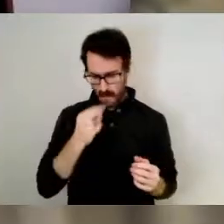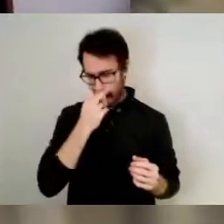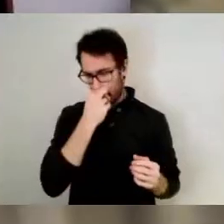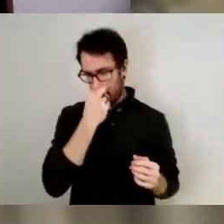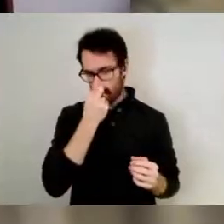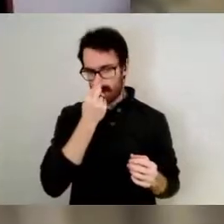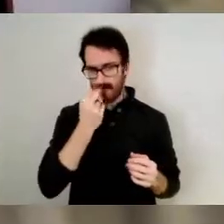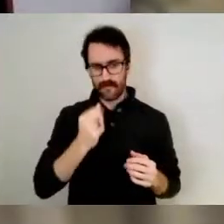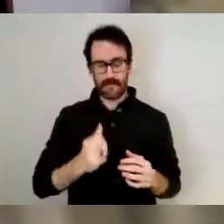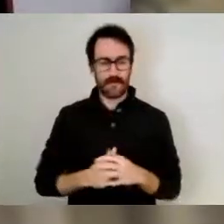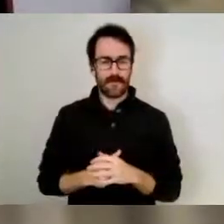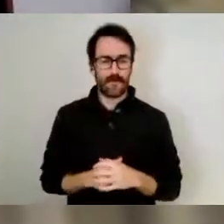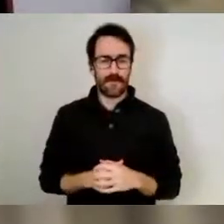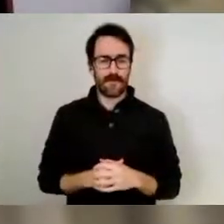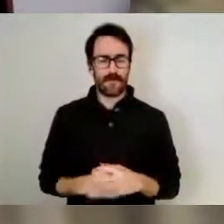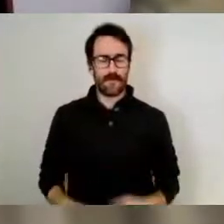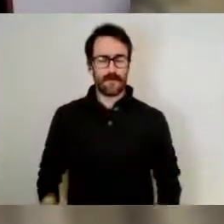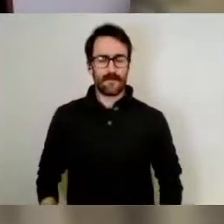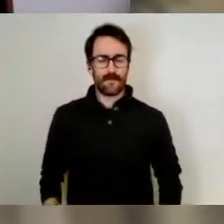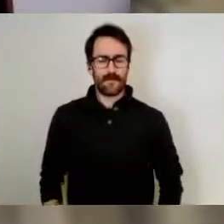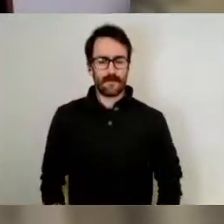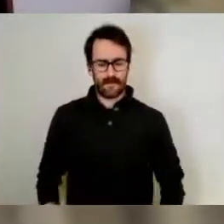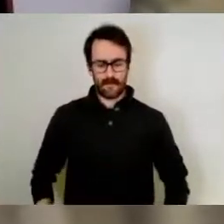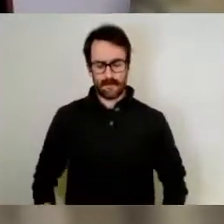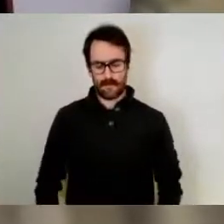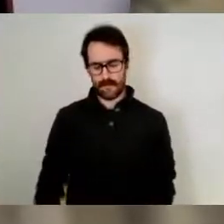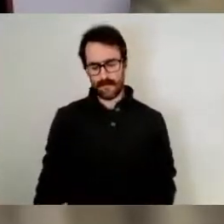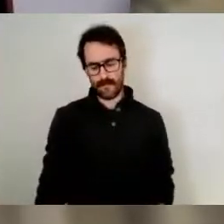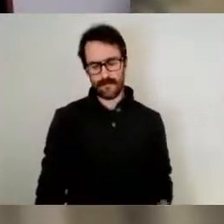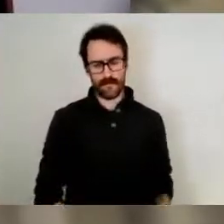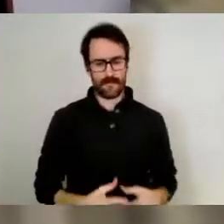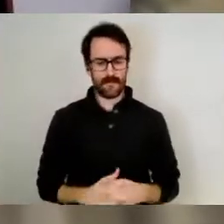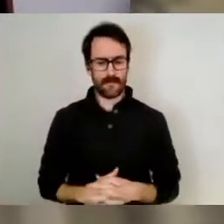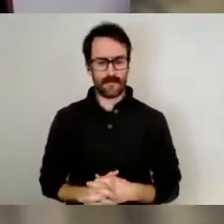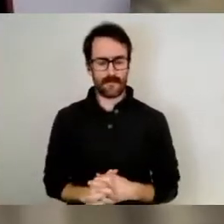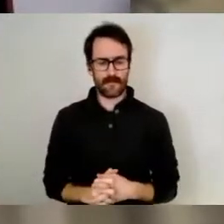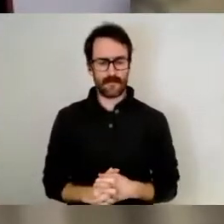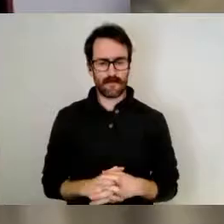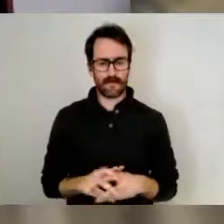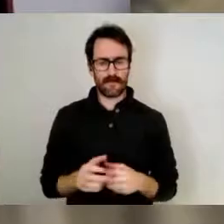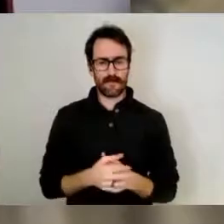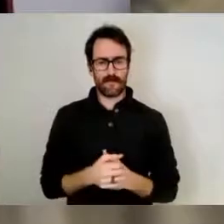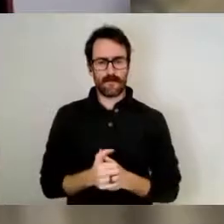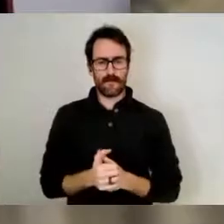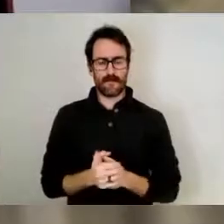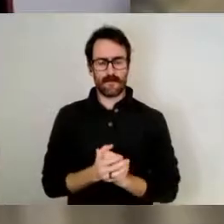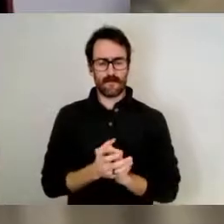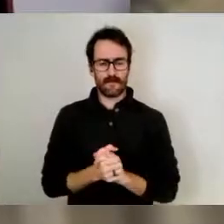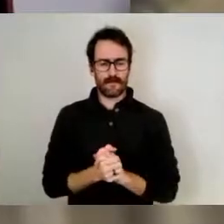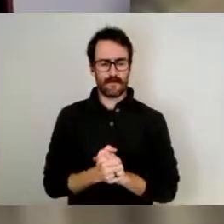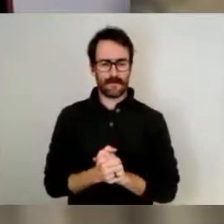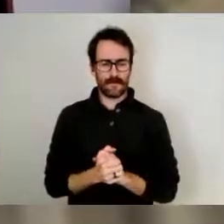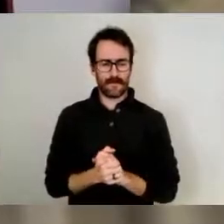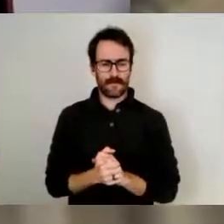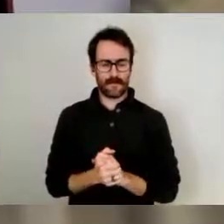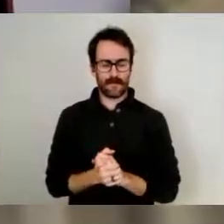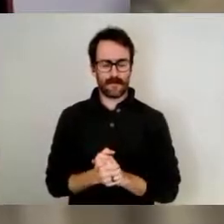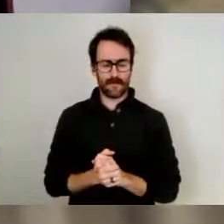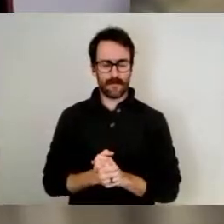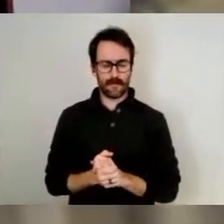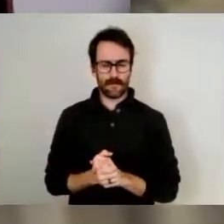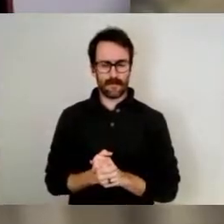going to let the tow truck operators and the ability to tow those vehicles out of there be an obstacle to ending what's occurring.